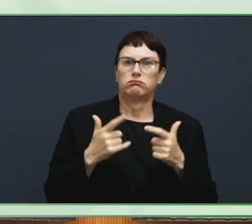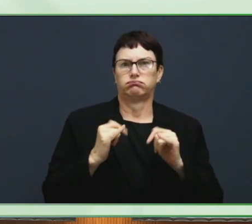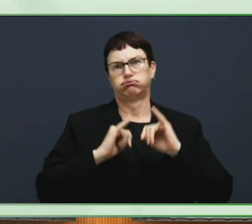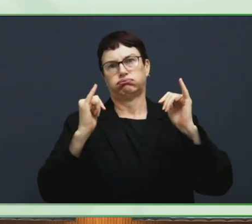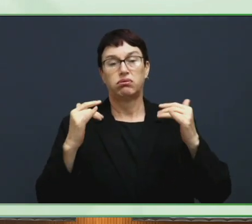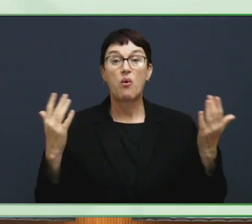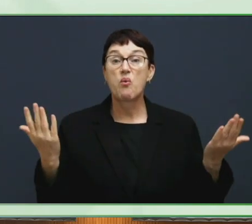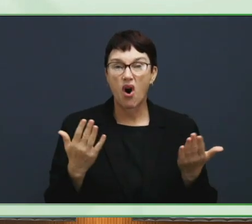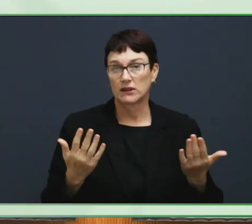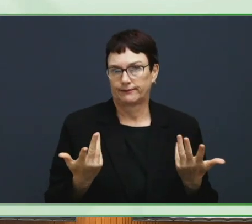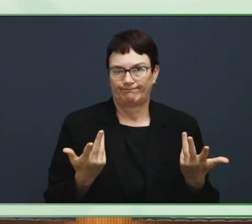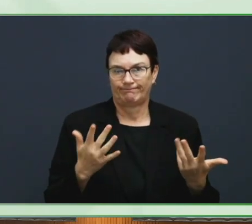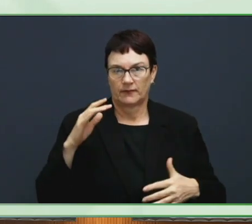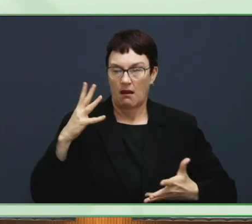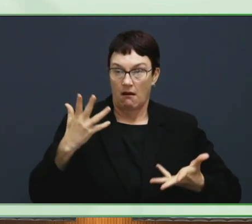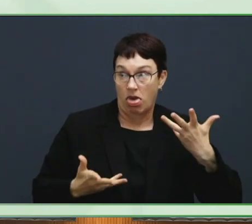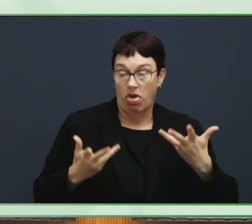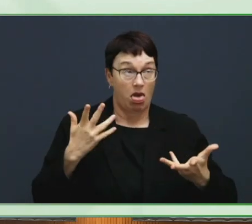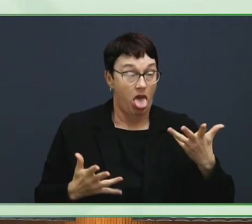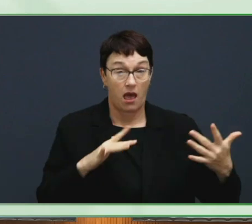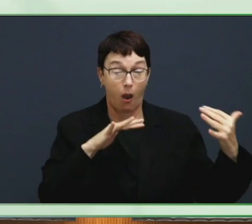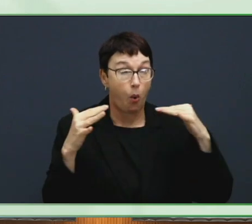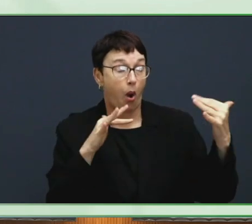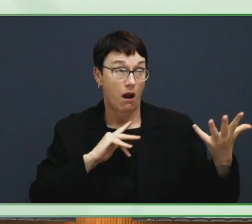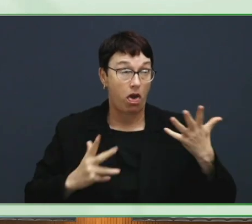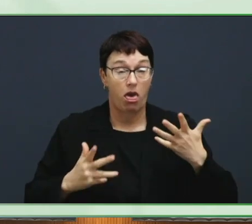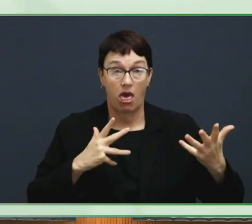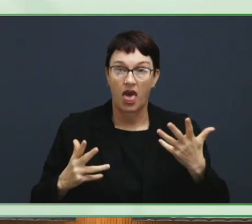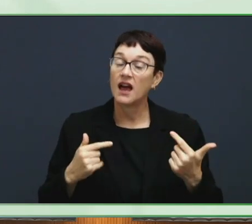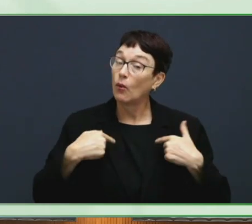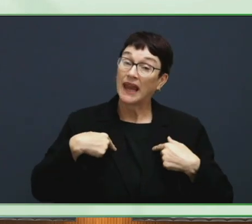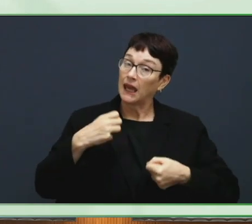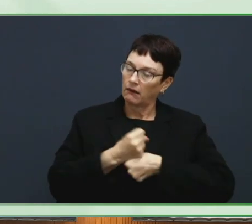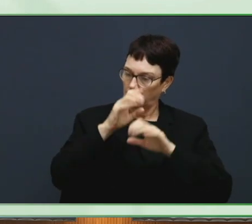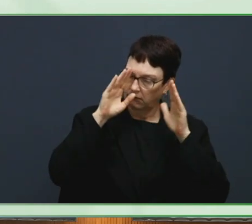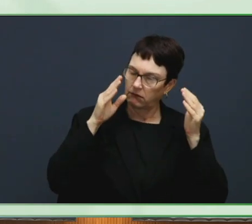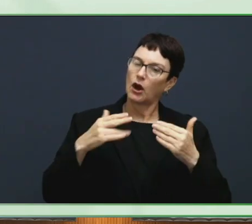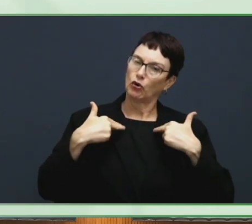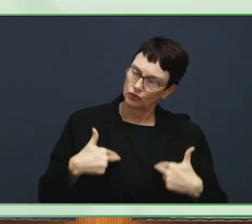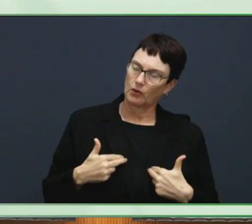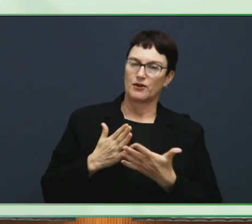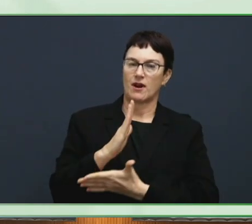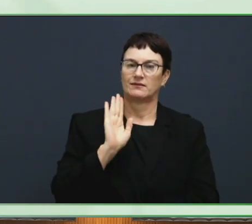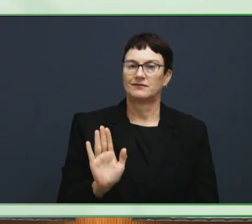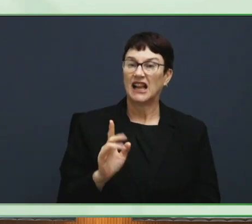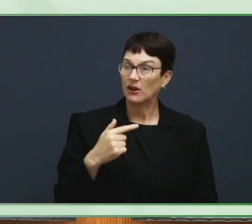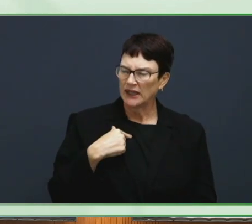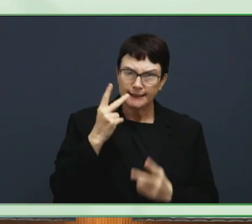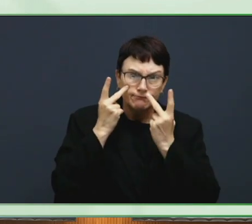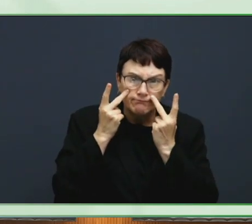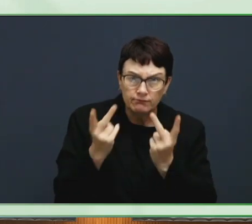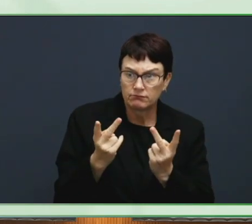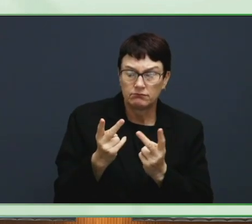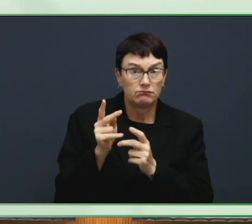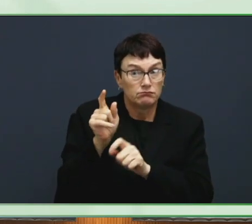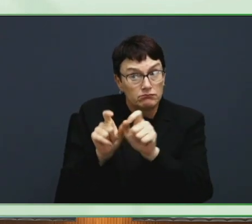work is grounded by the human rights-based approach, ensuring that persons with disabilities are contributors to the